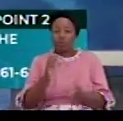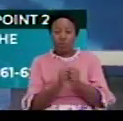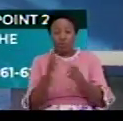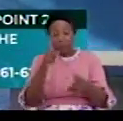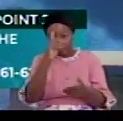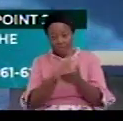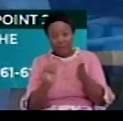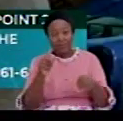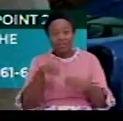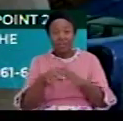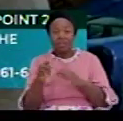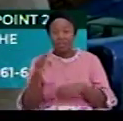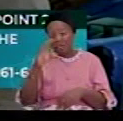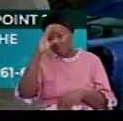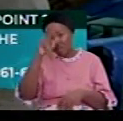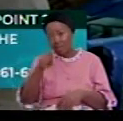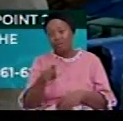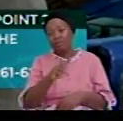him?